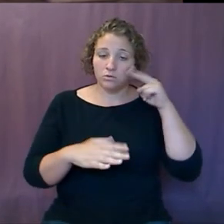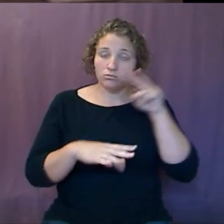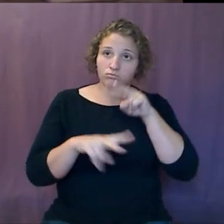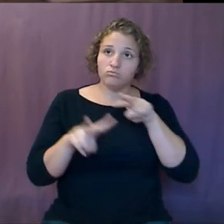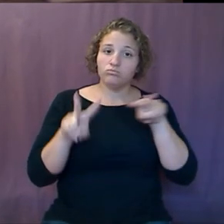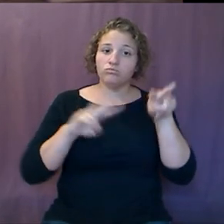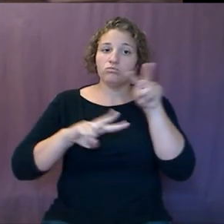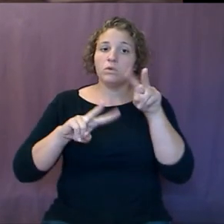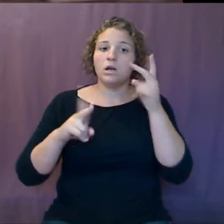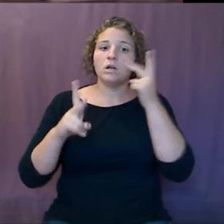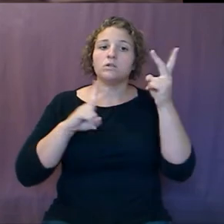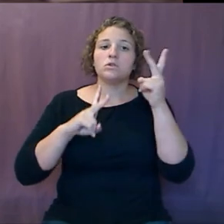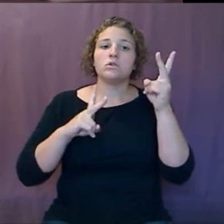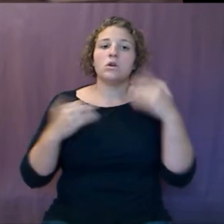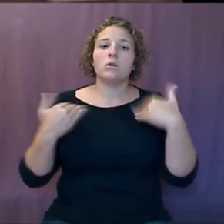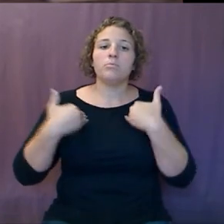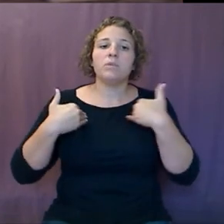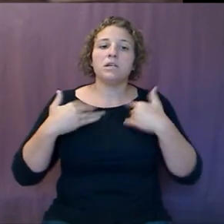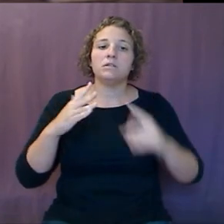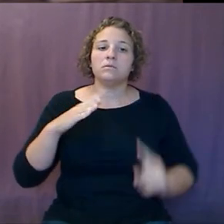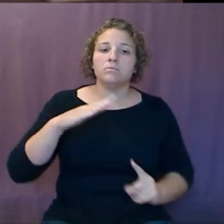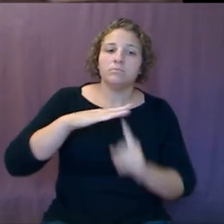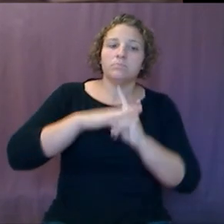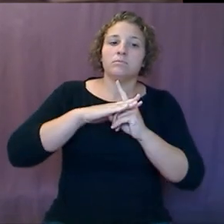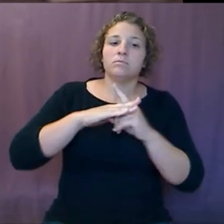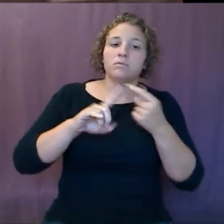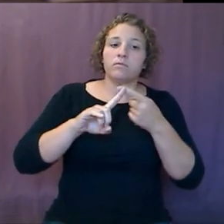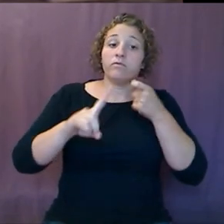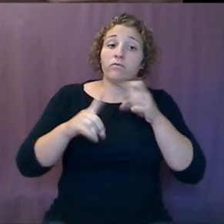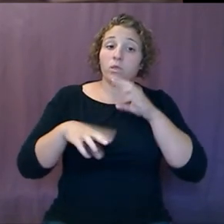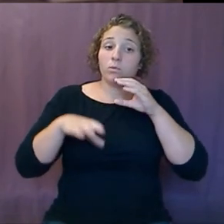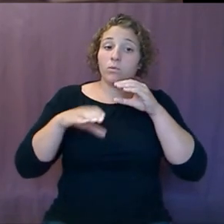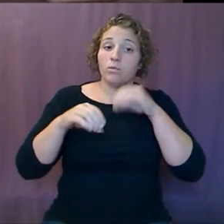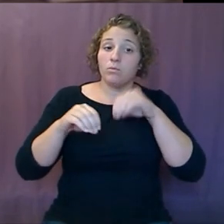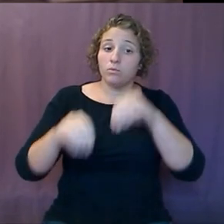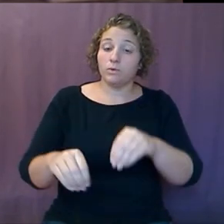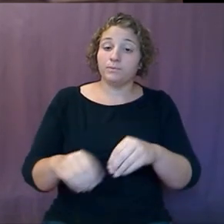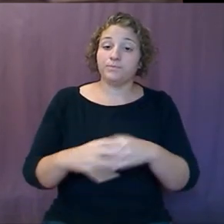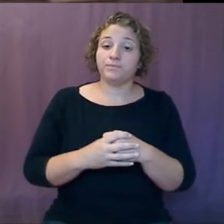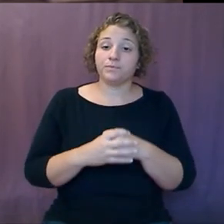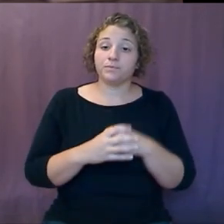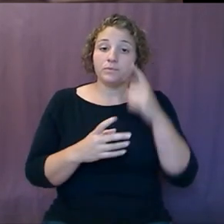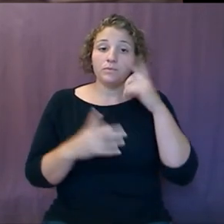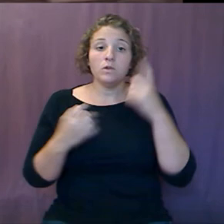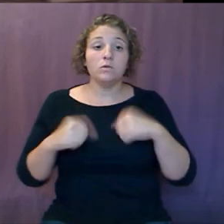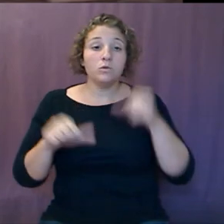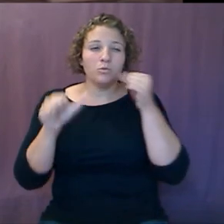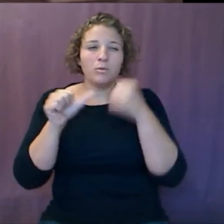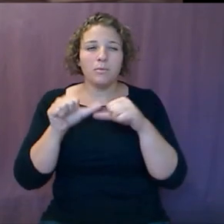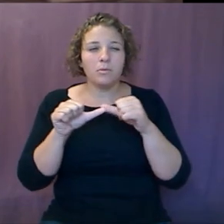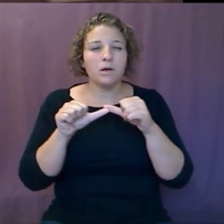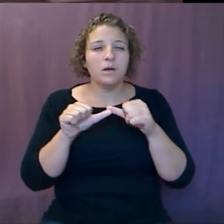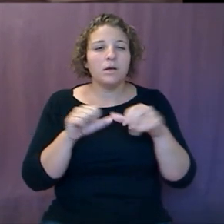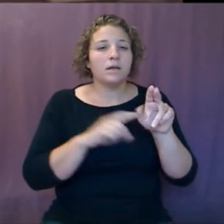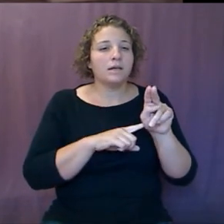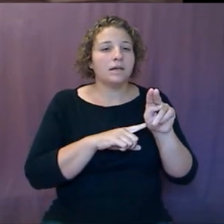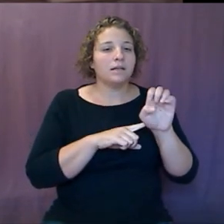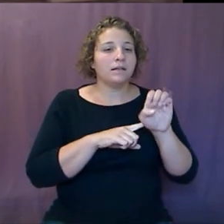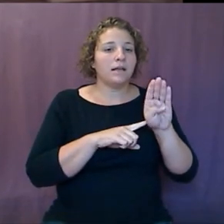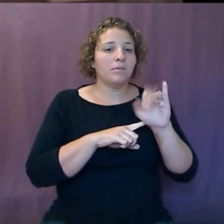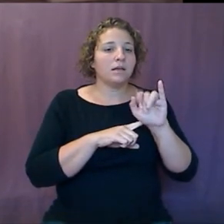Nebuchadnezzar saw a statue gold silver bronze and iron and then finally iron and clay at the end and then